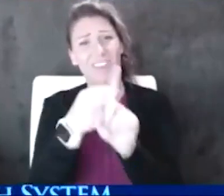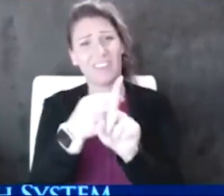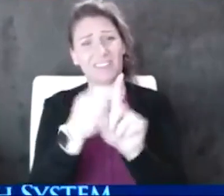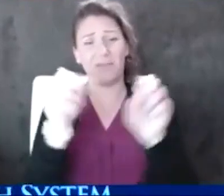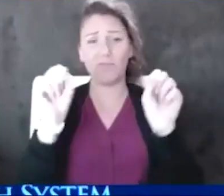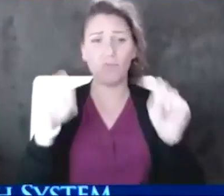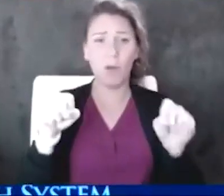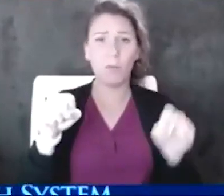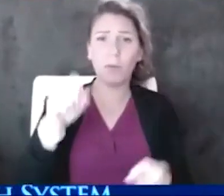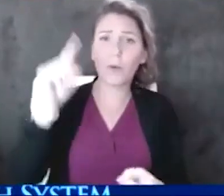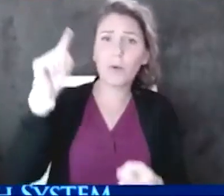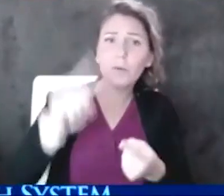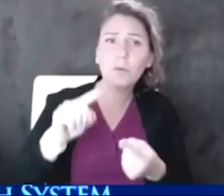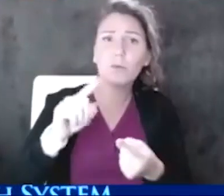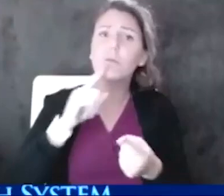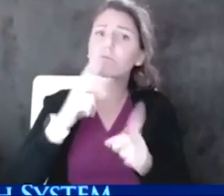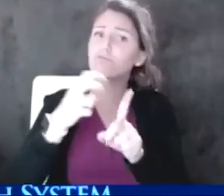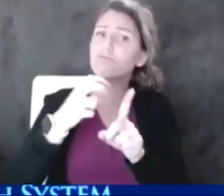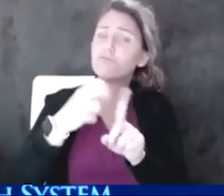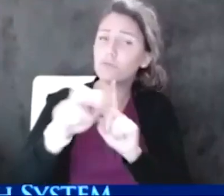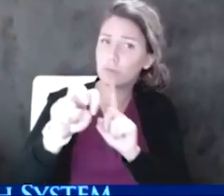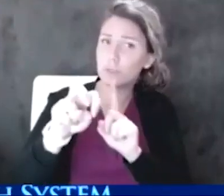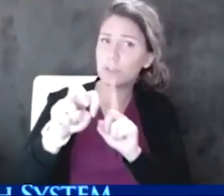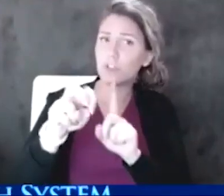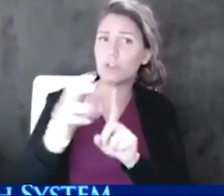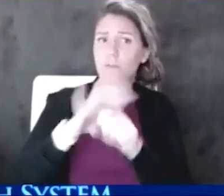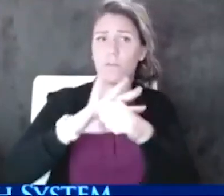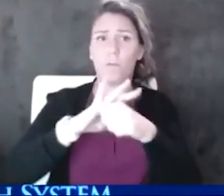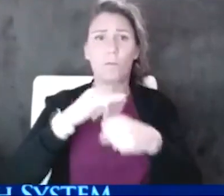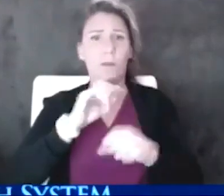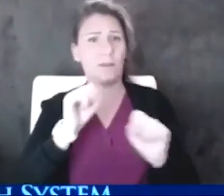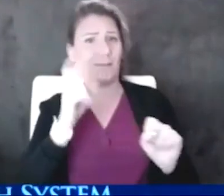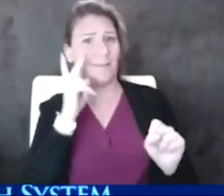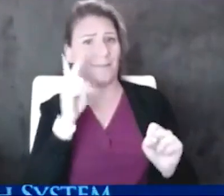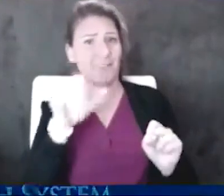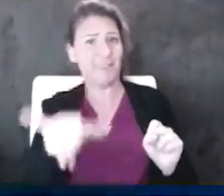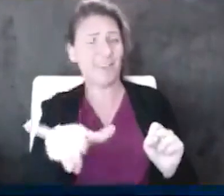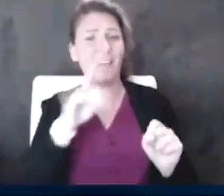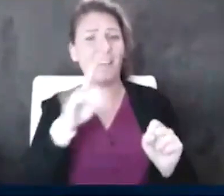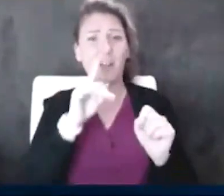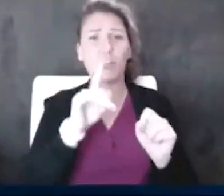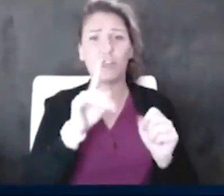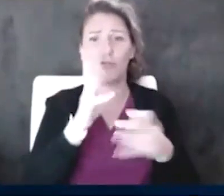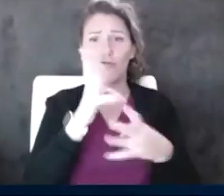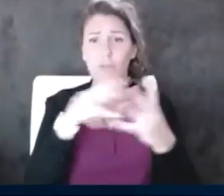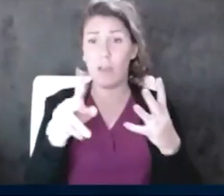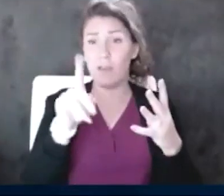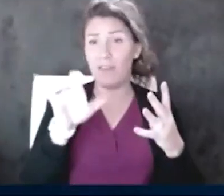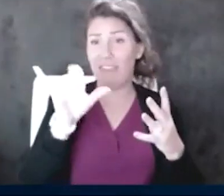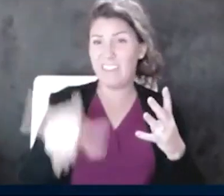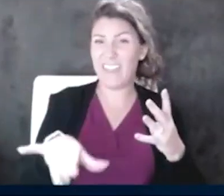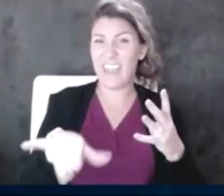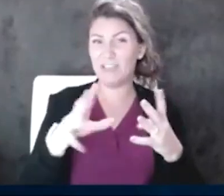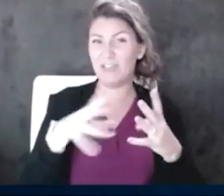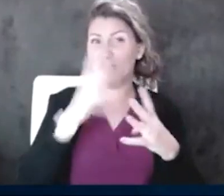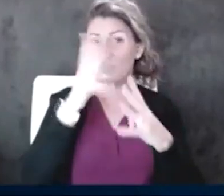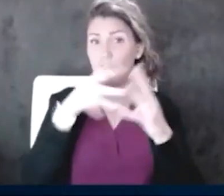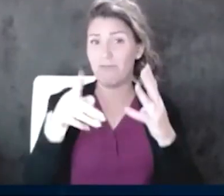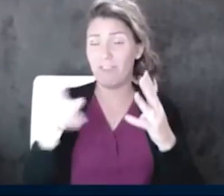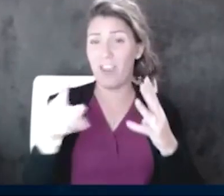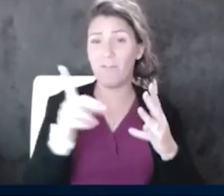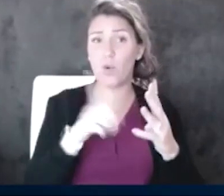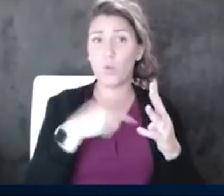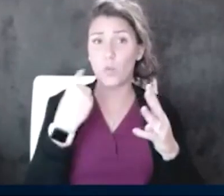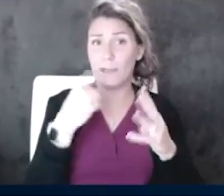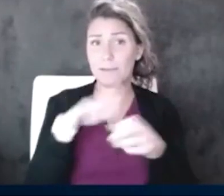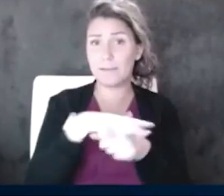disease transmission because we can see it in these graphs. Now, if you look at this is a graph of risk areas. And what's